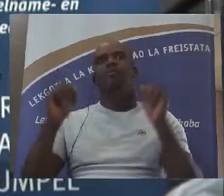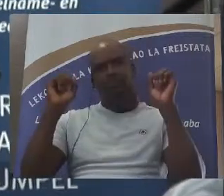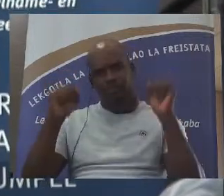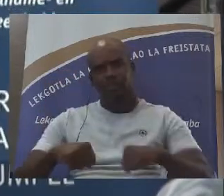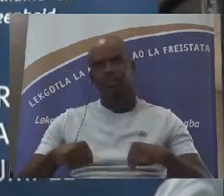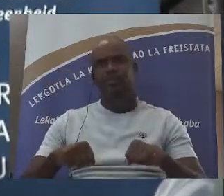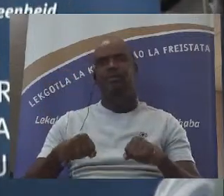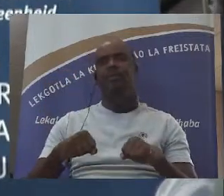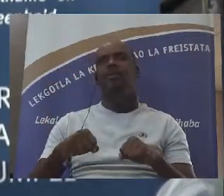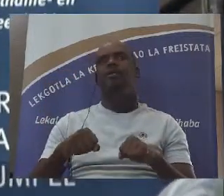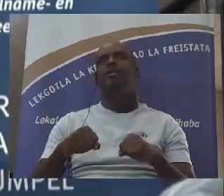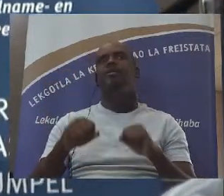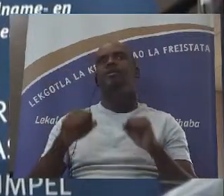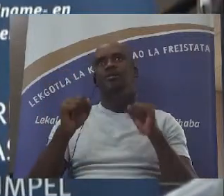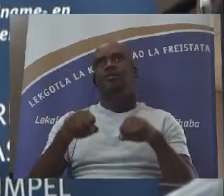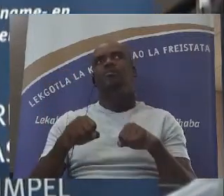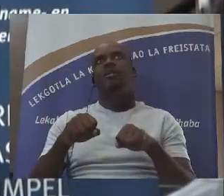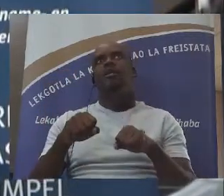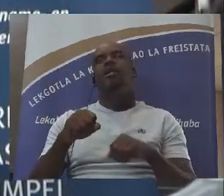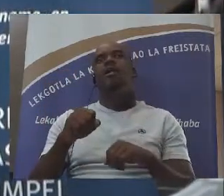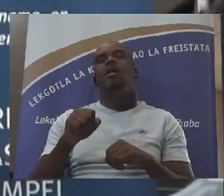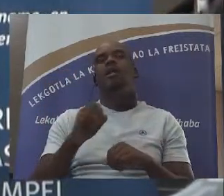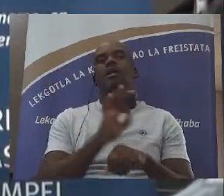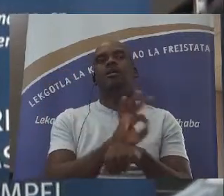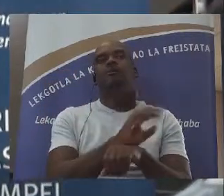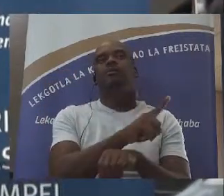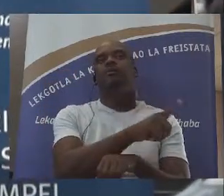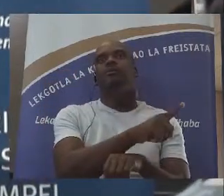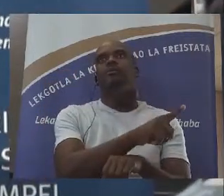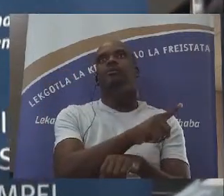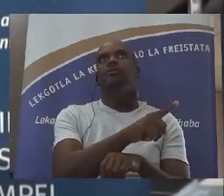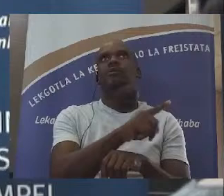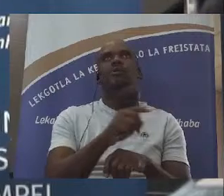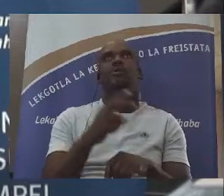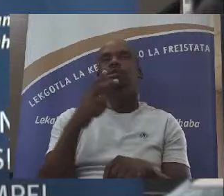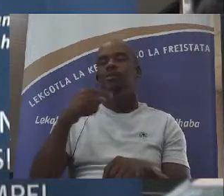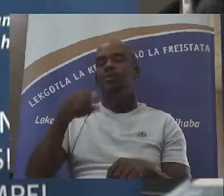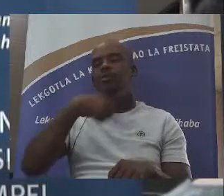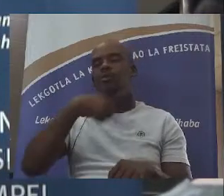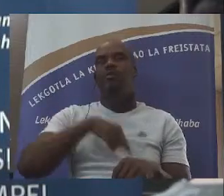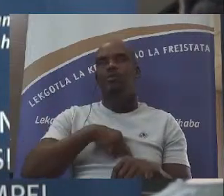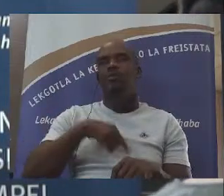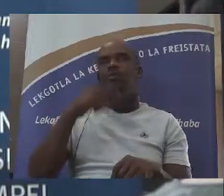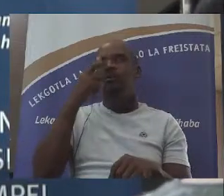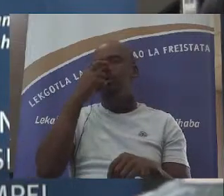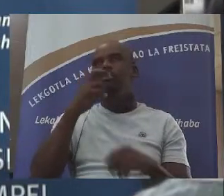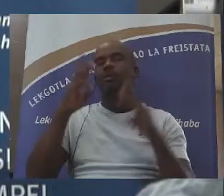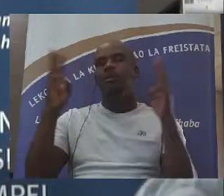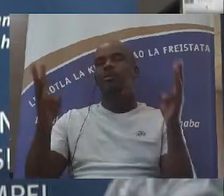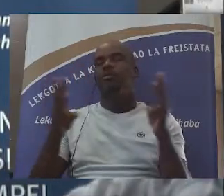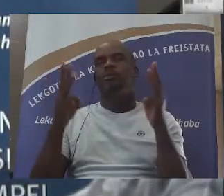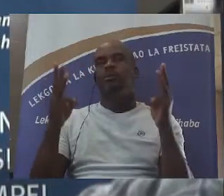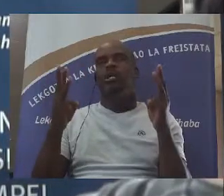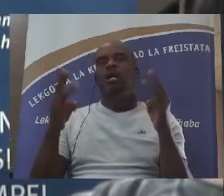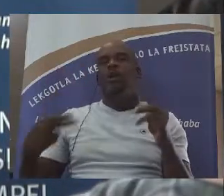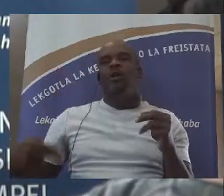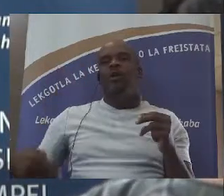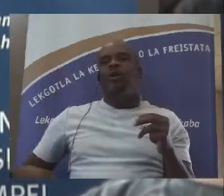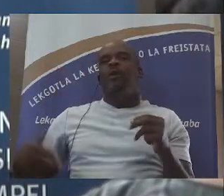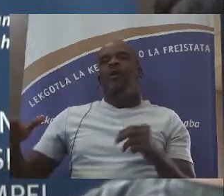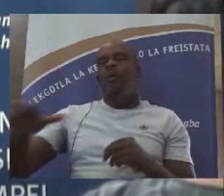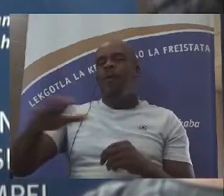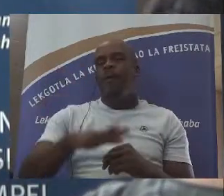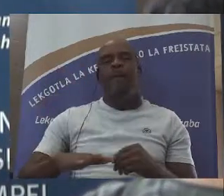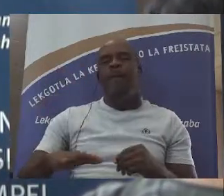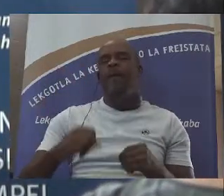pento ya hore rona batho ba batsho ha rena station sa petrol re buswa ke makgowa fela so